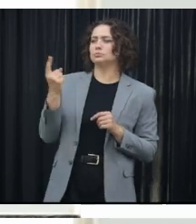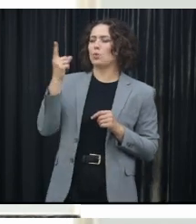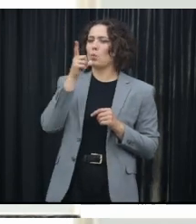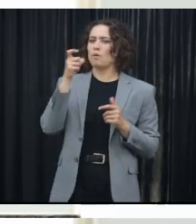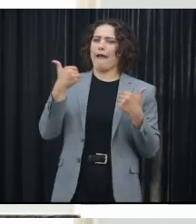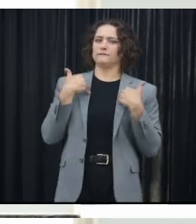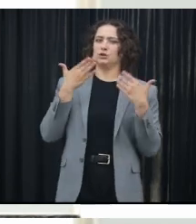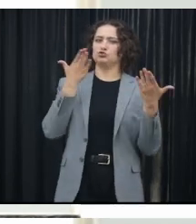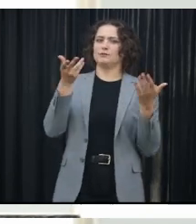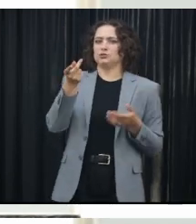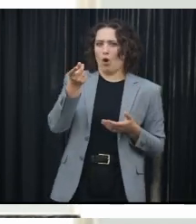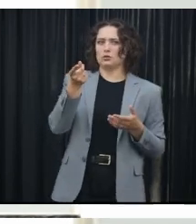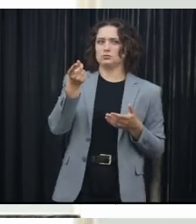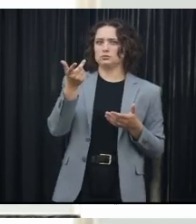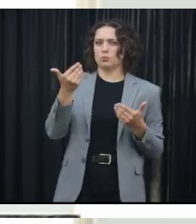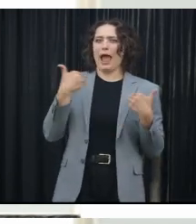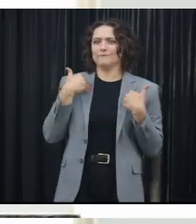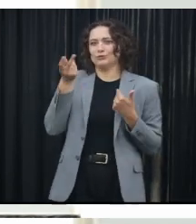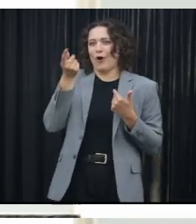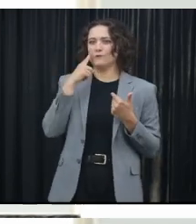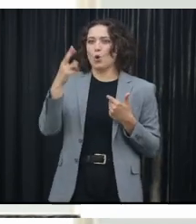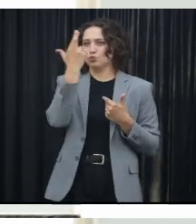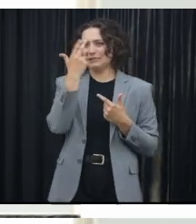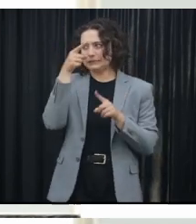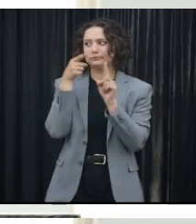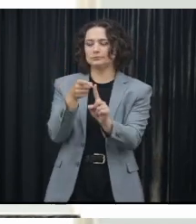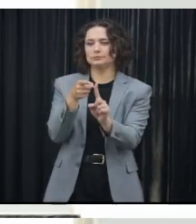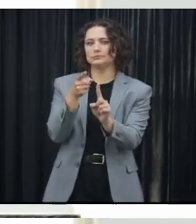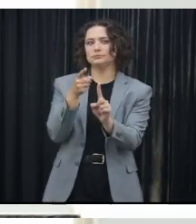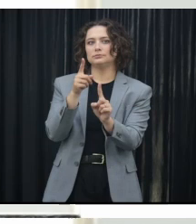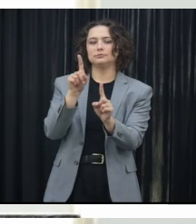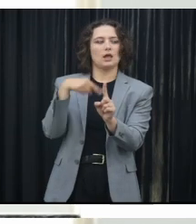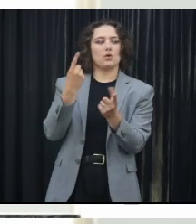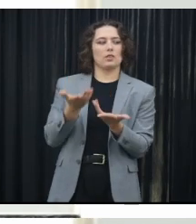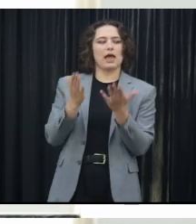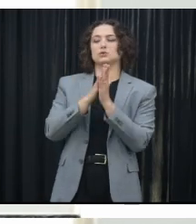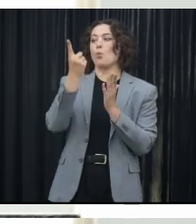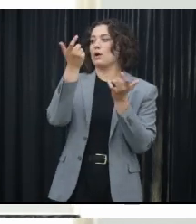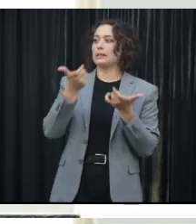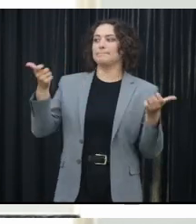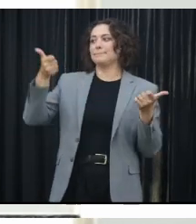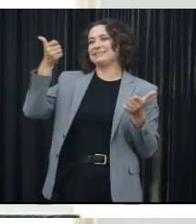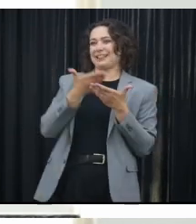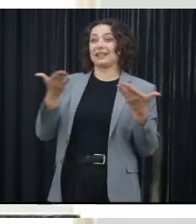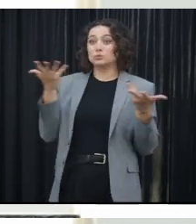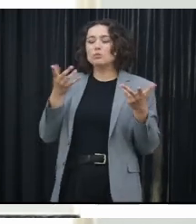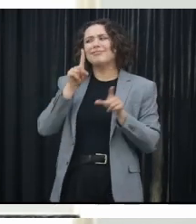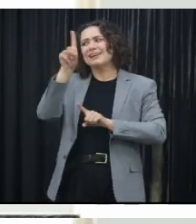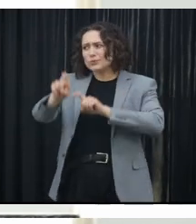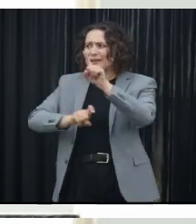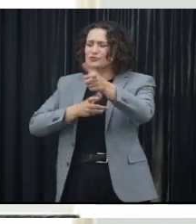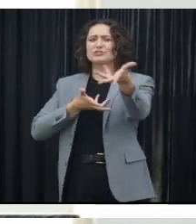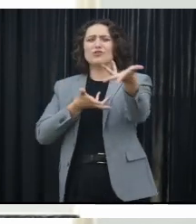dog, we have our dogs for a reason. And all I ask, one of the biggest things, is ask us questions. Talk to